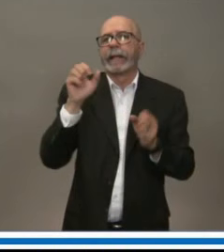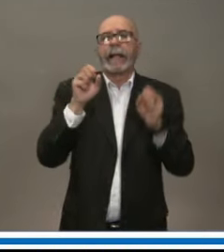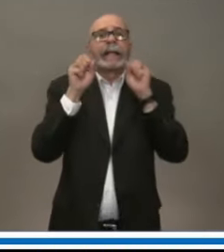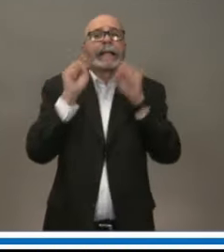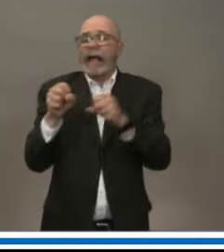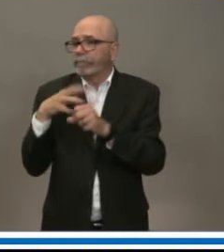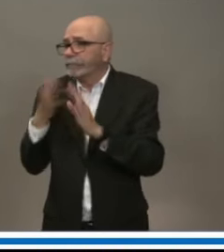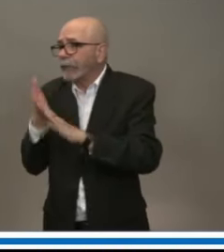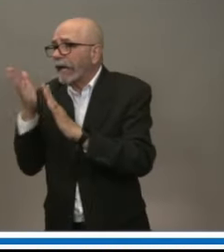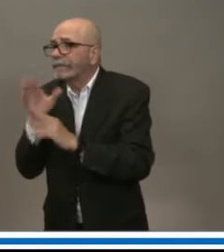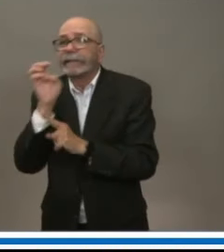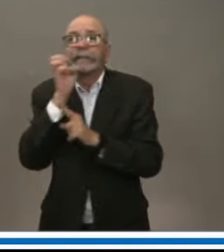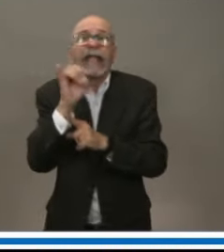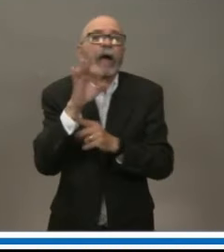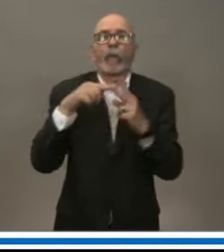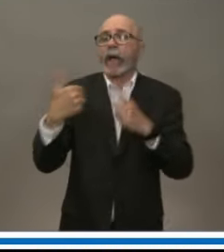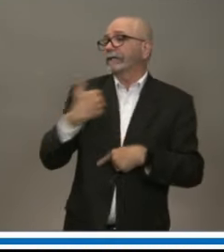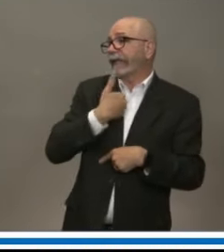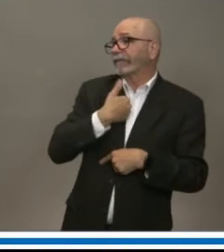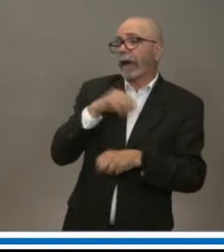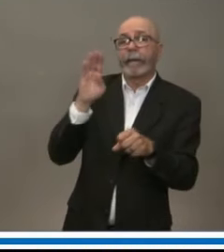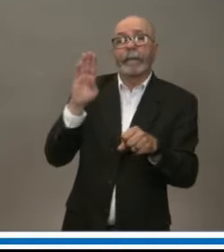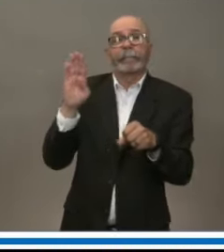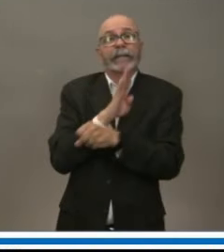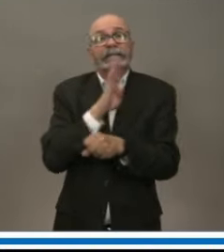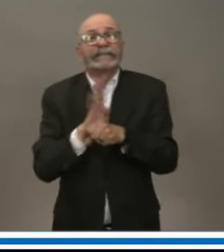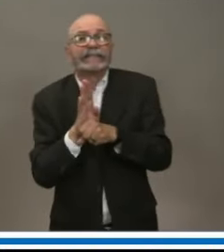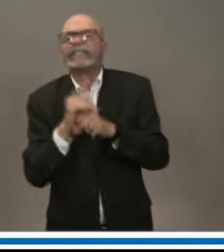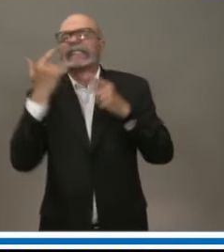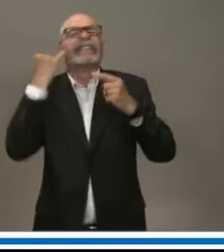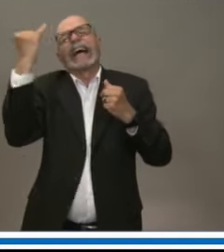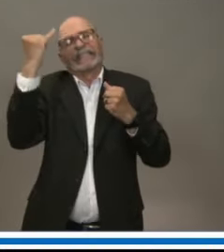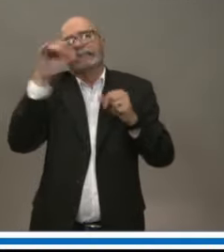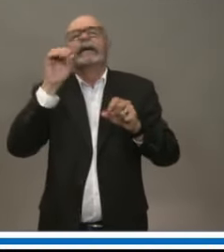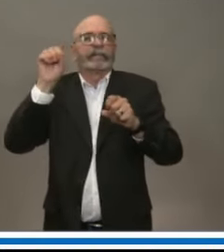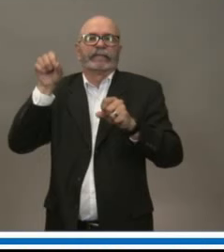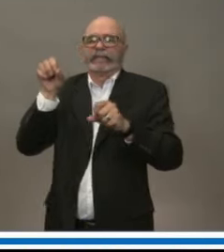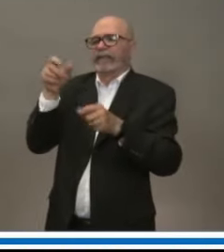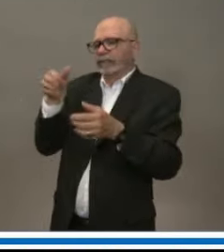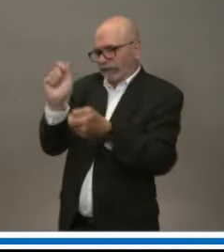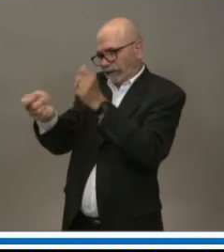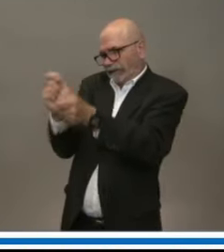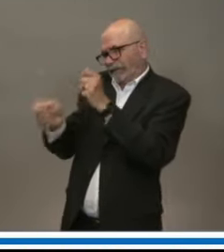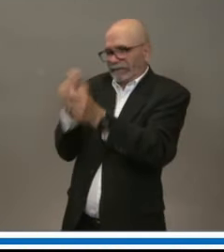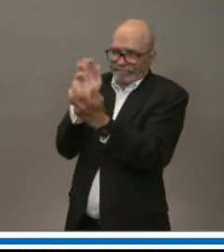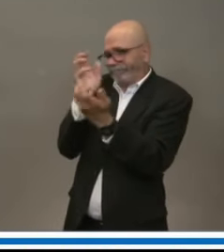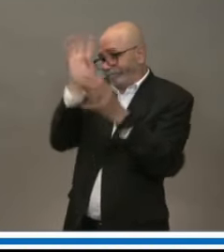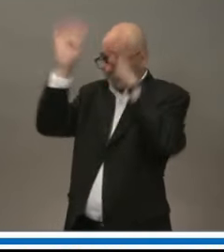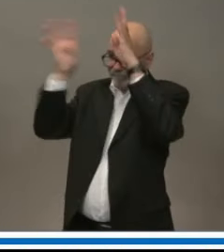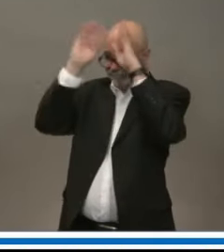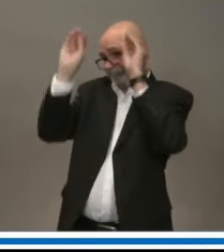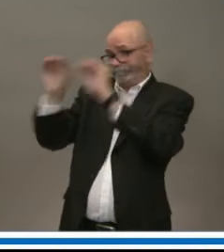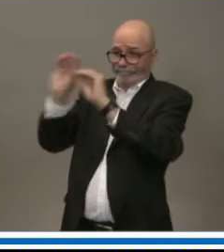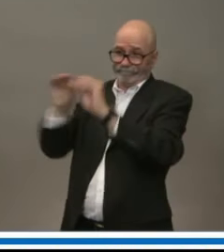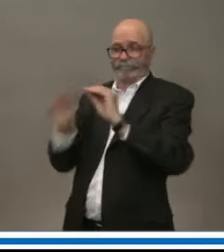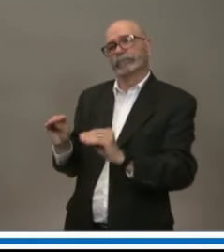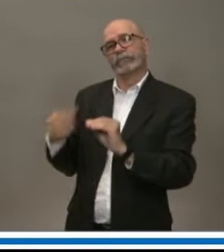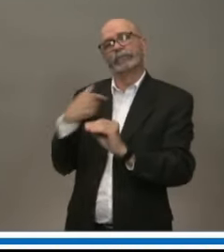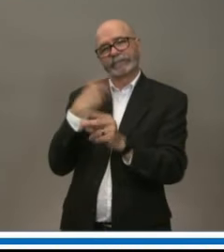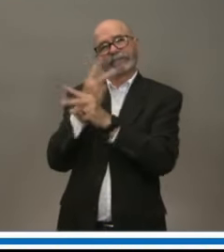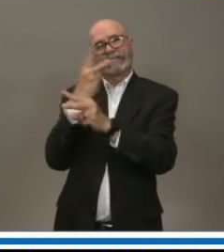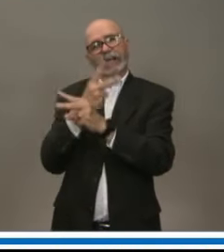for self-employed or those that don't qualify? All of those things is where we put our focus and where we'll continue to put our focus, and it's really